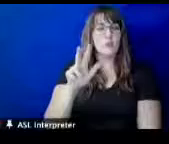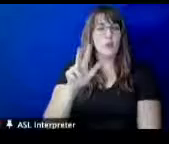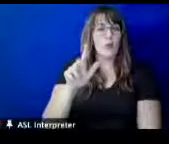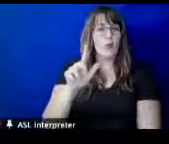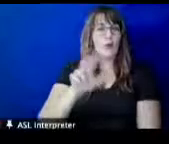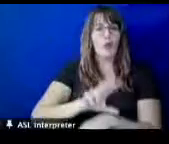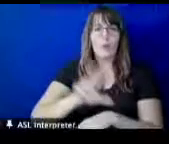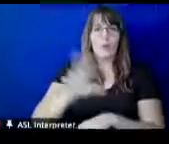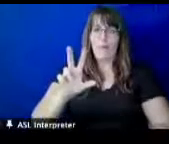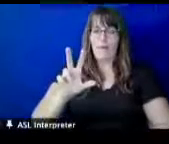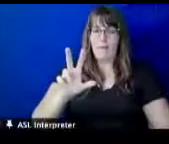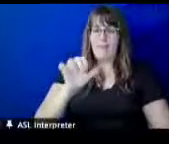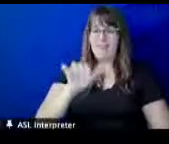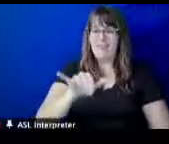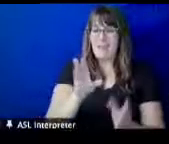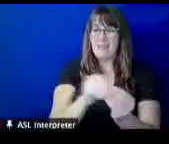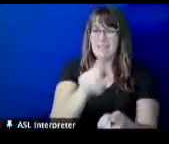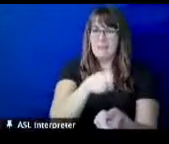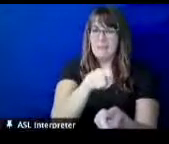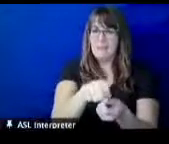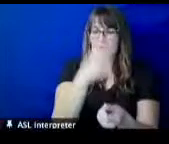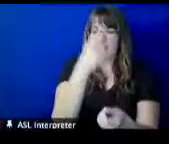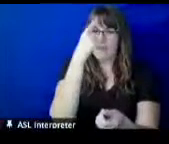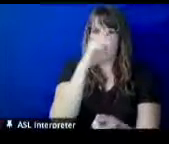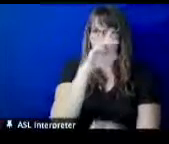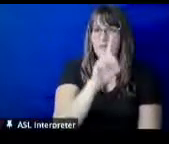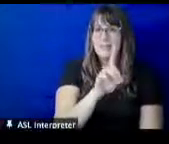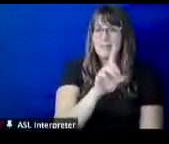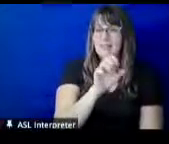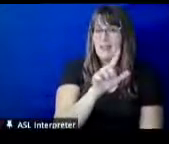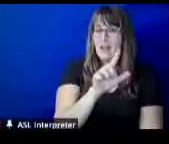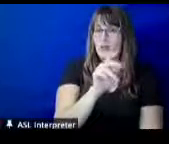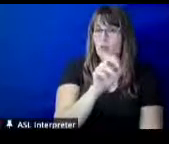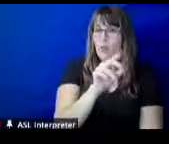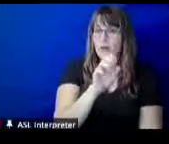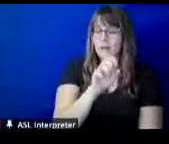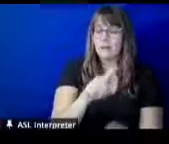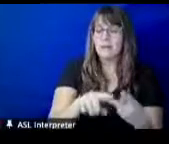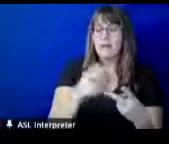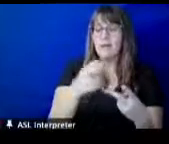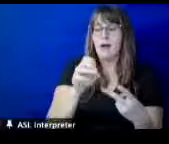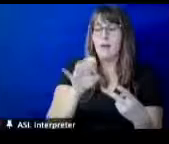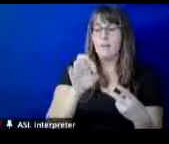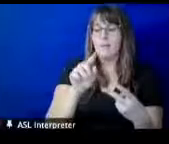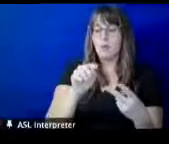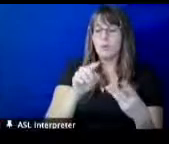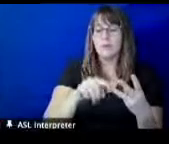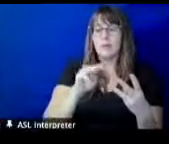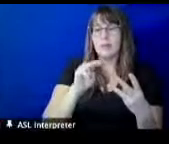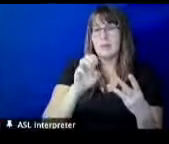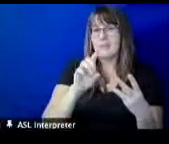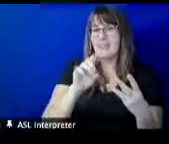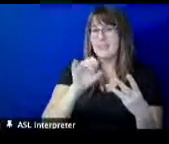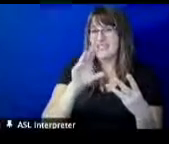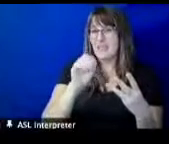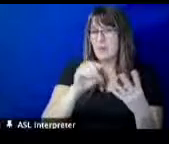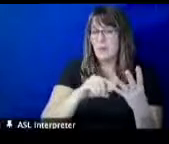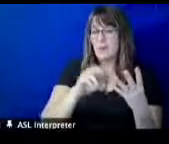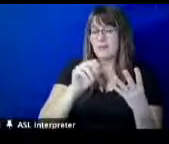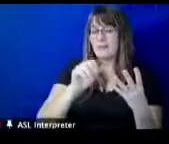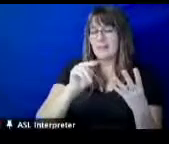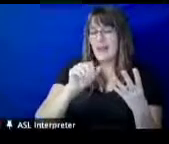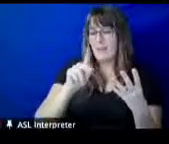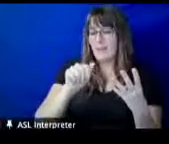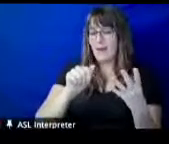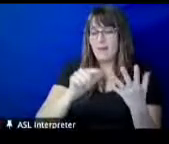p.m., focusing on Del Norte, Humboldt, Mendocino, Lake, Napa,